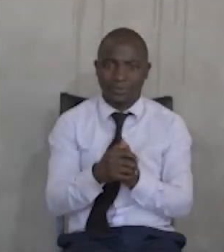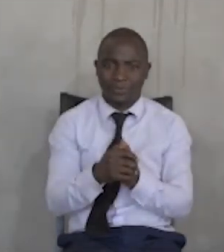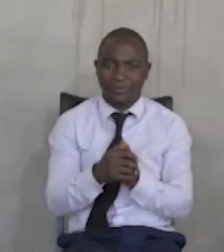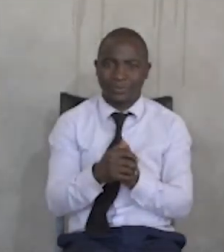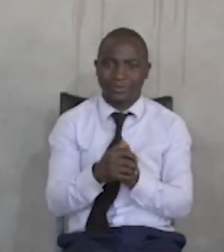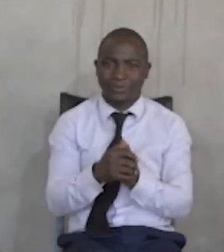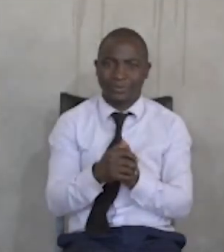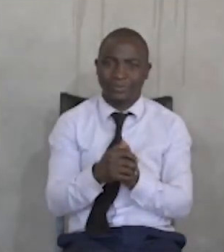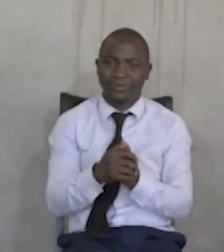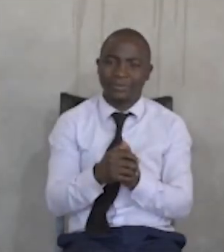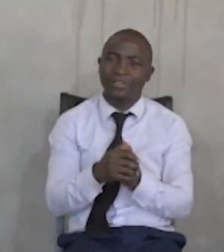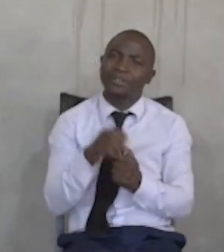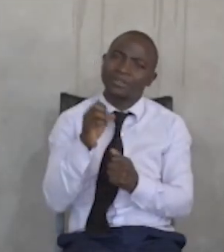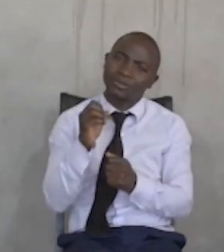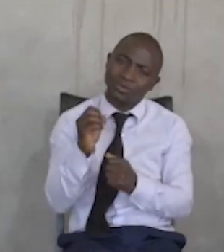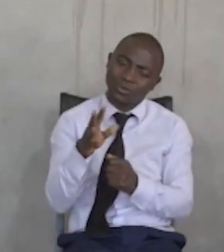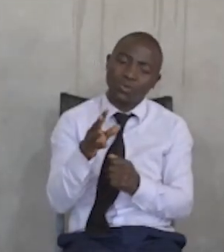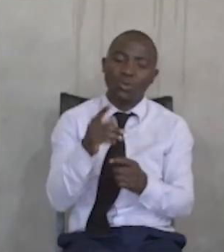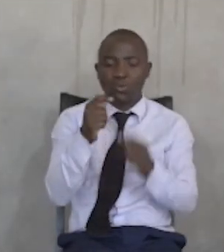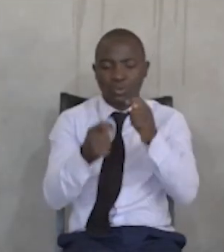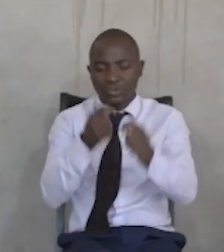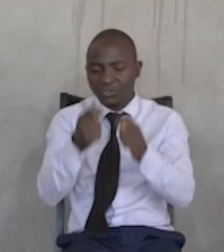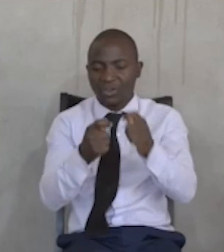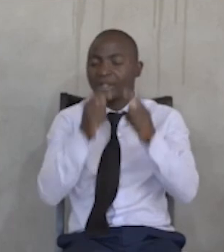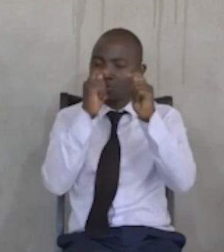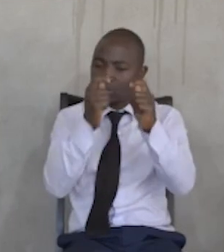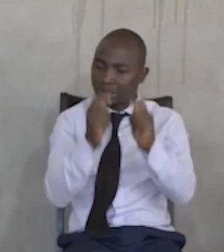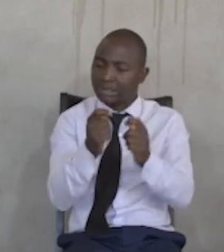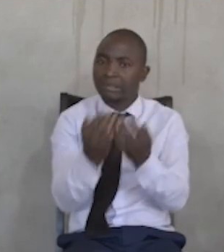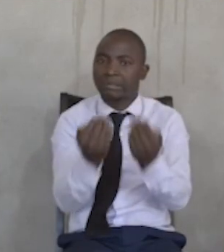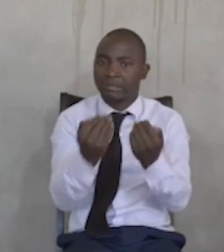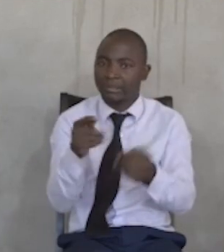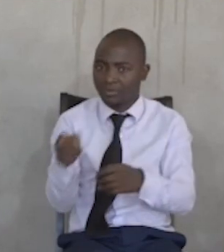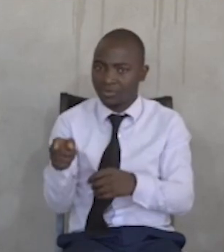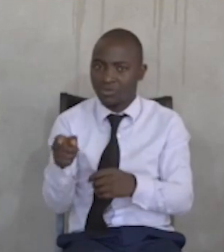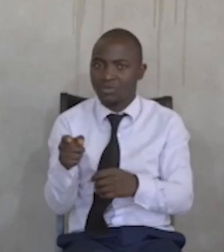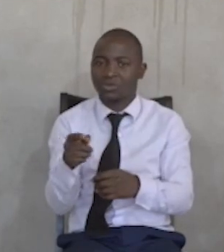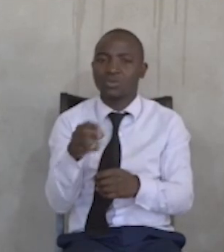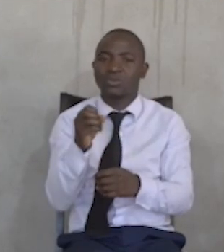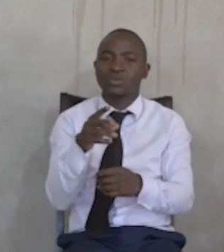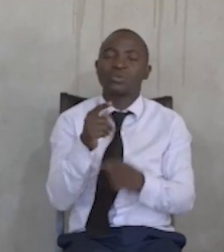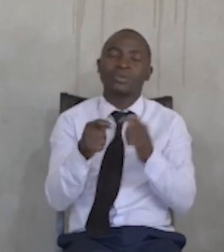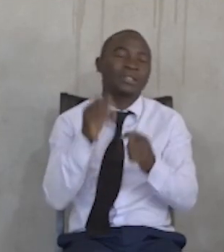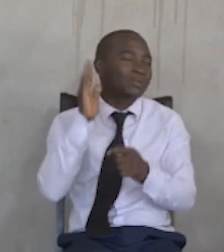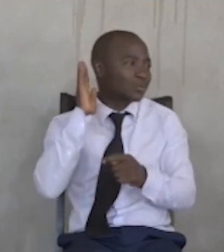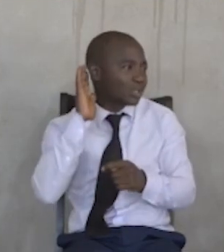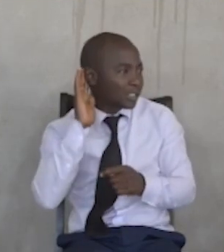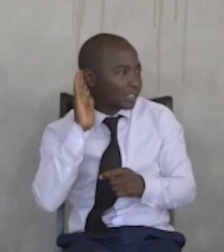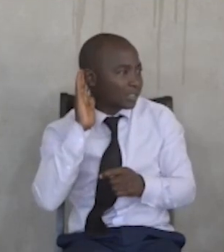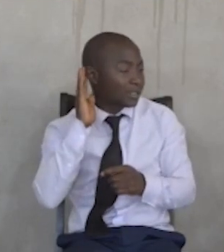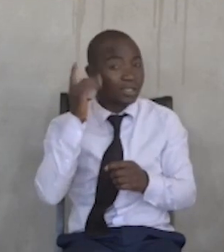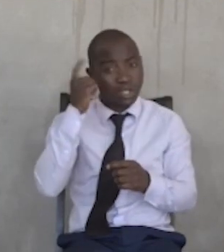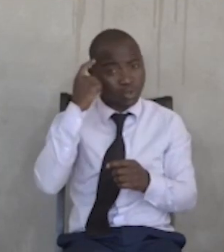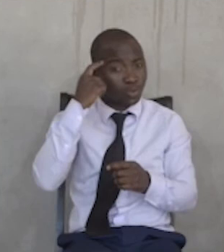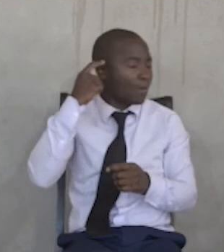start to hear some sounds, or we can consider what we call cochlear implant